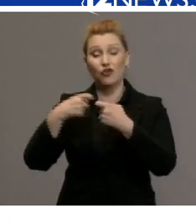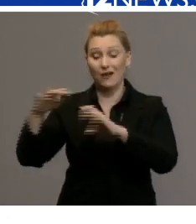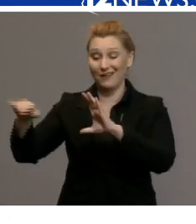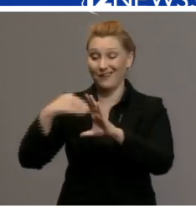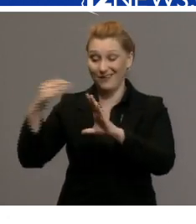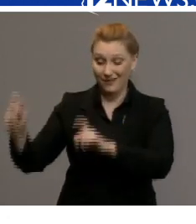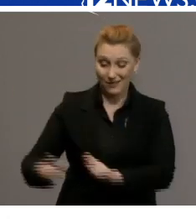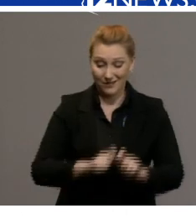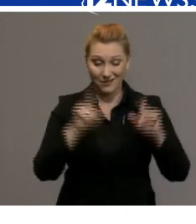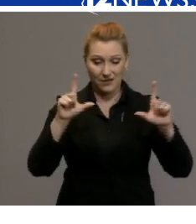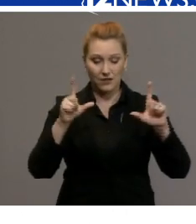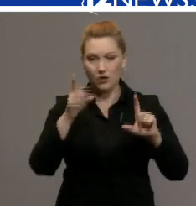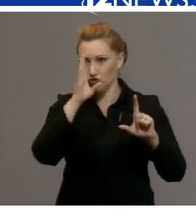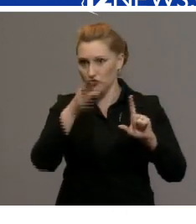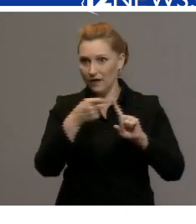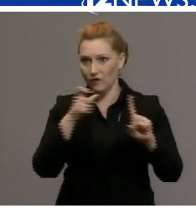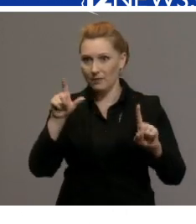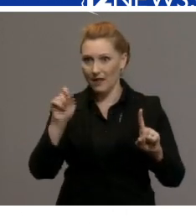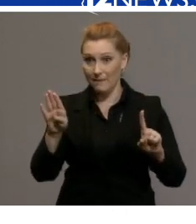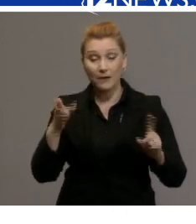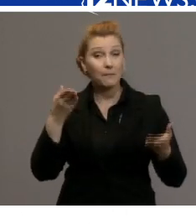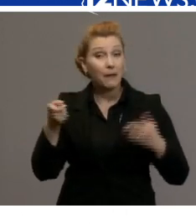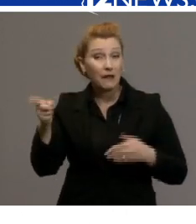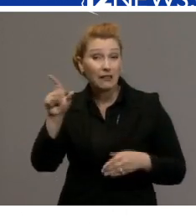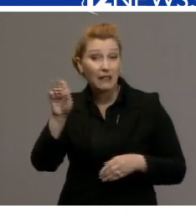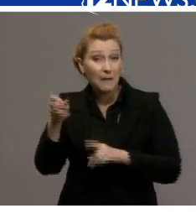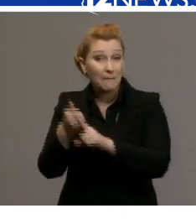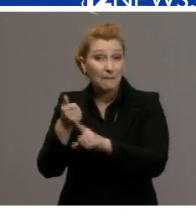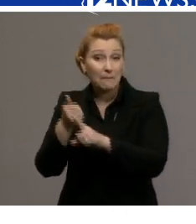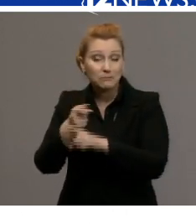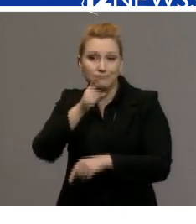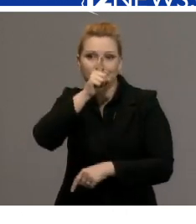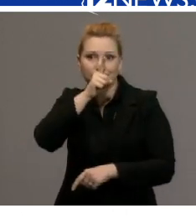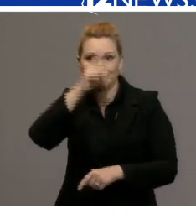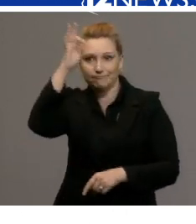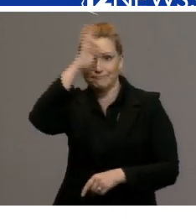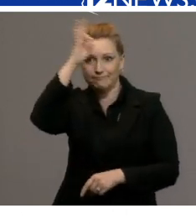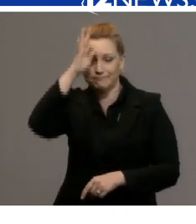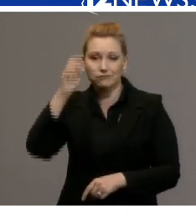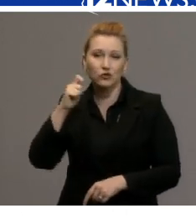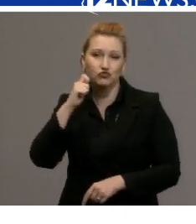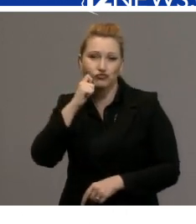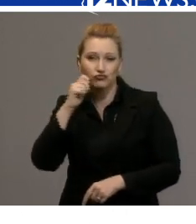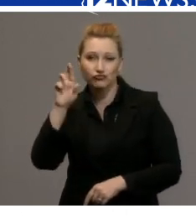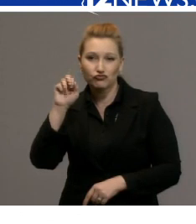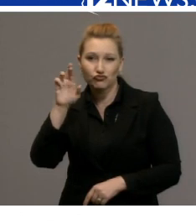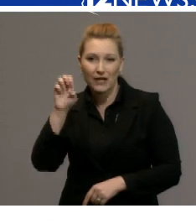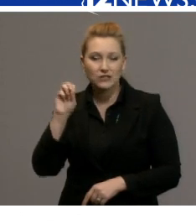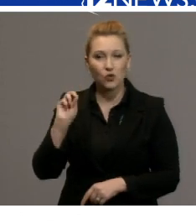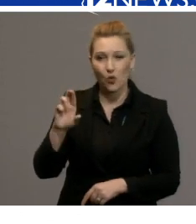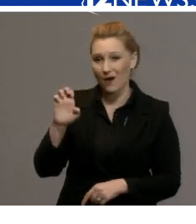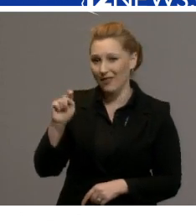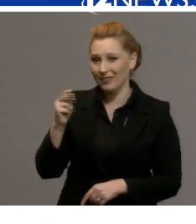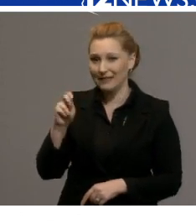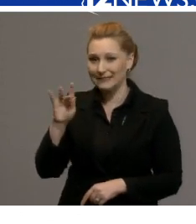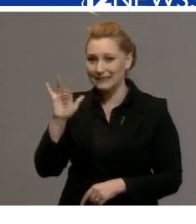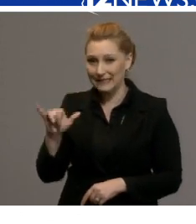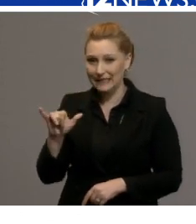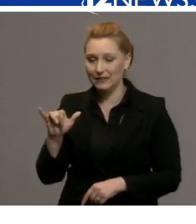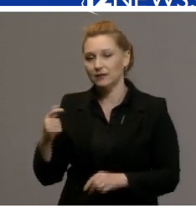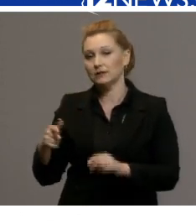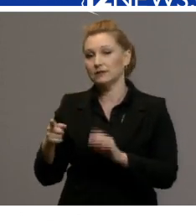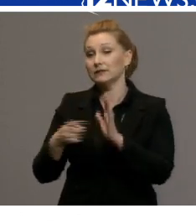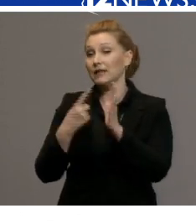who may not know the race or ethnicity of that patient. It is left blank. They will get filled in